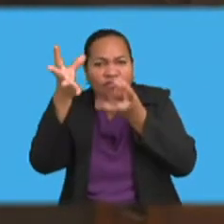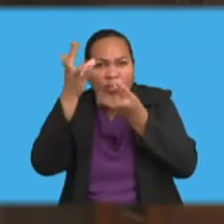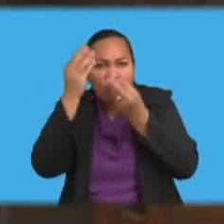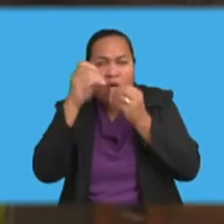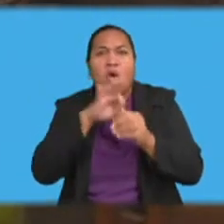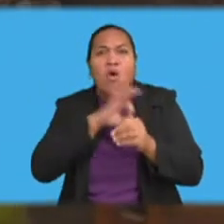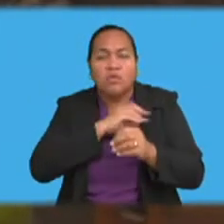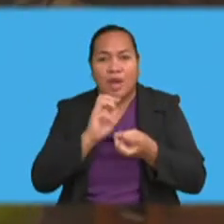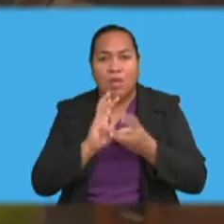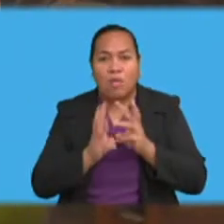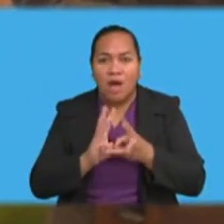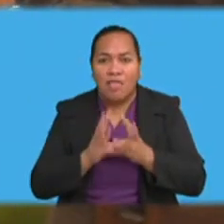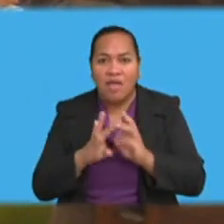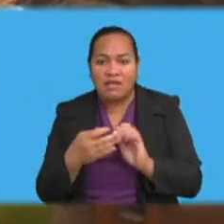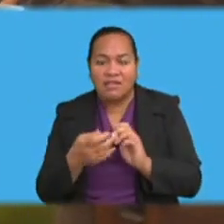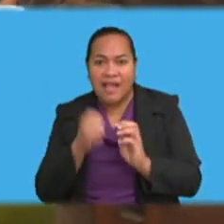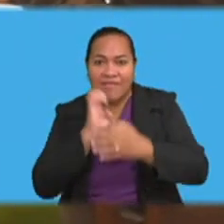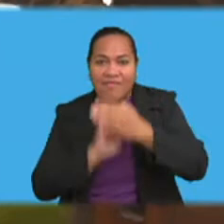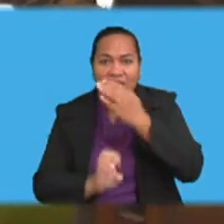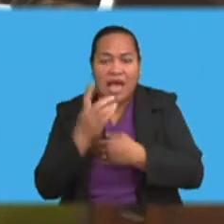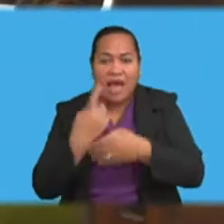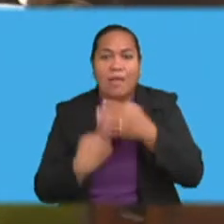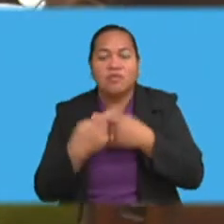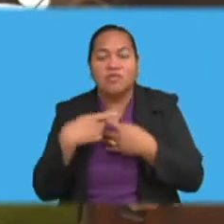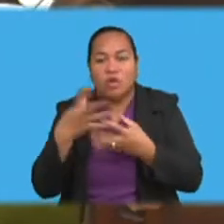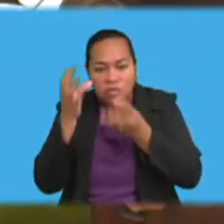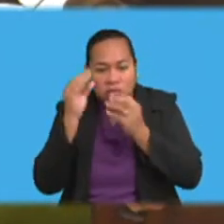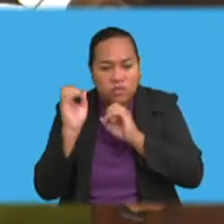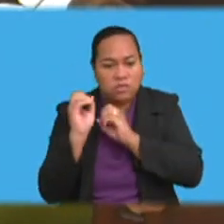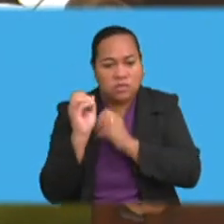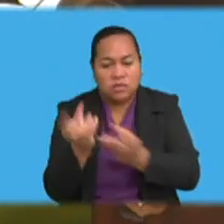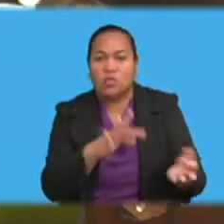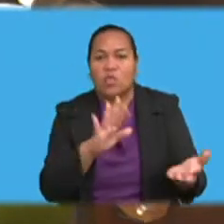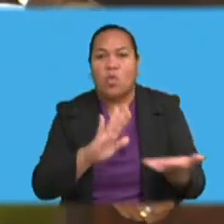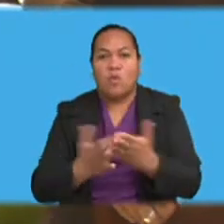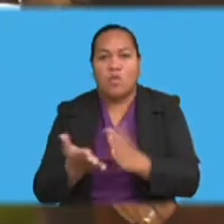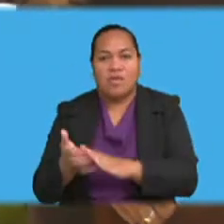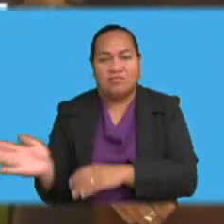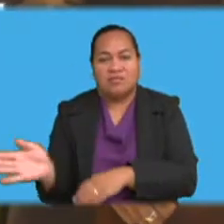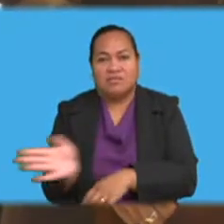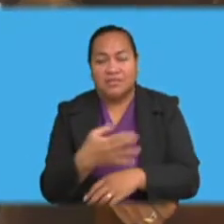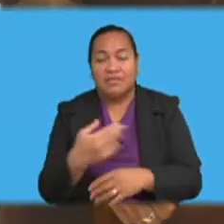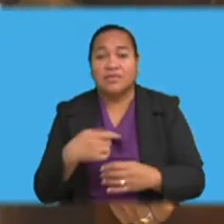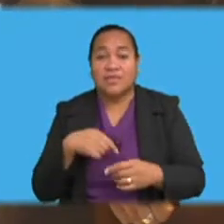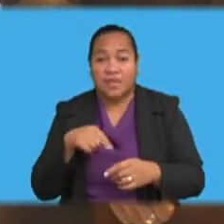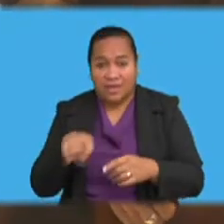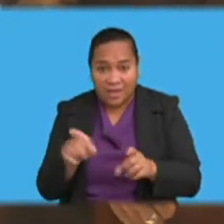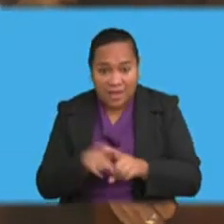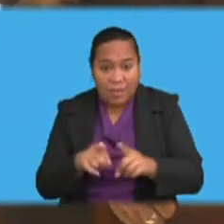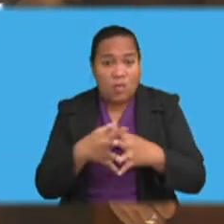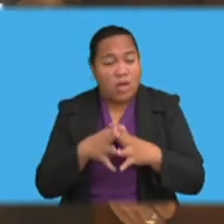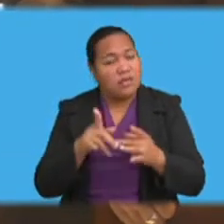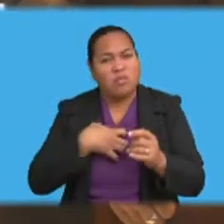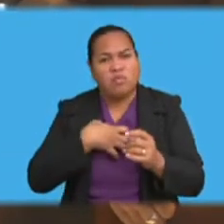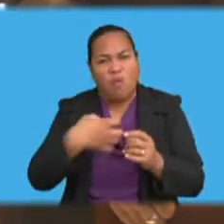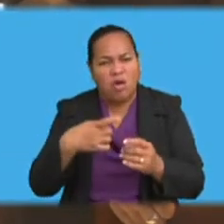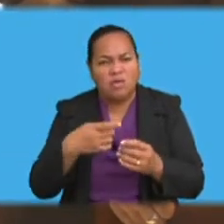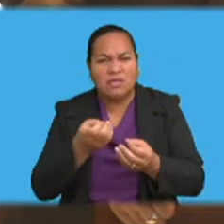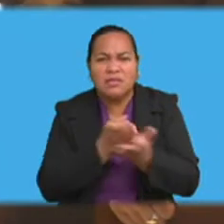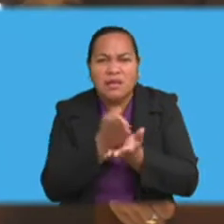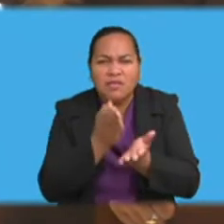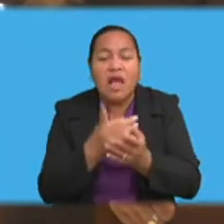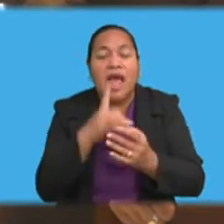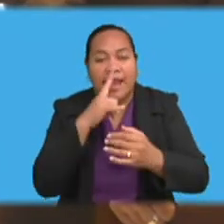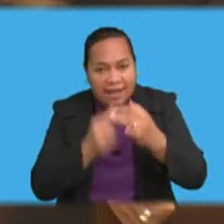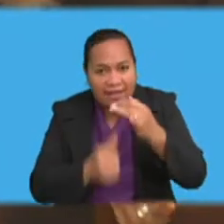do. This is fantastic in supporting a disaster management response also. Aiyaz-Sayed is more than a service, Madam Speaker, that gives people